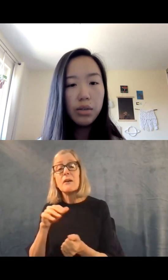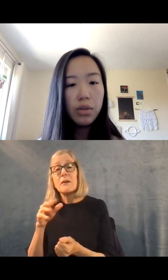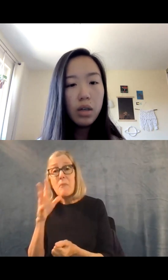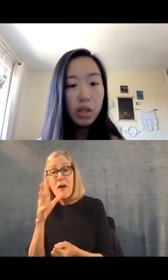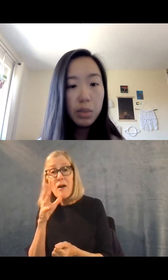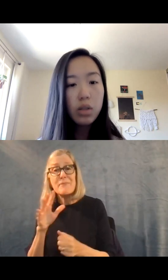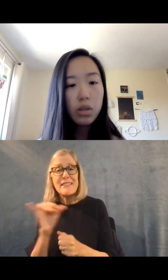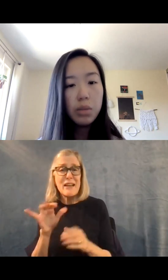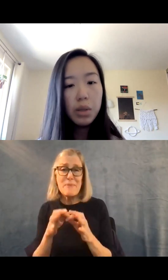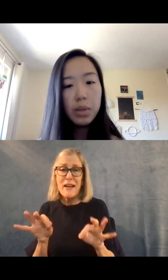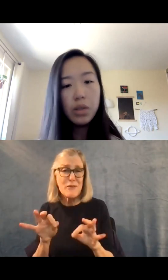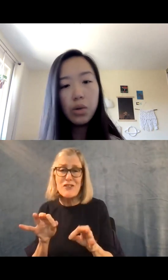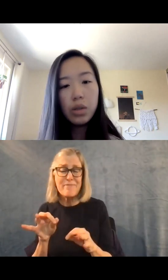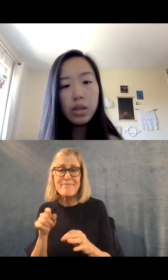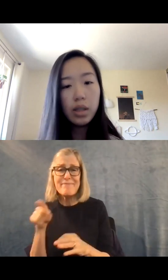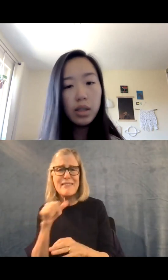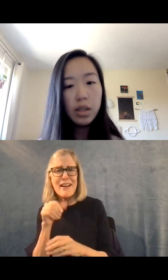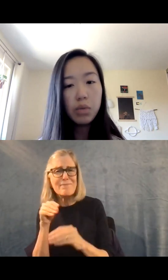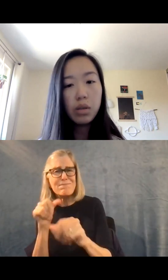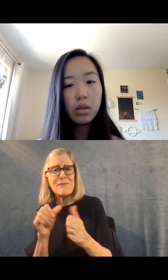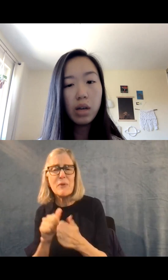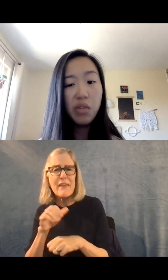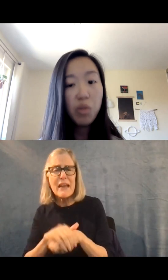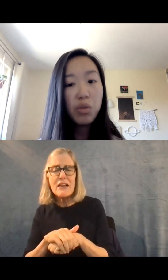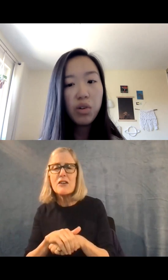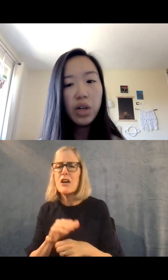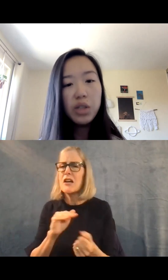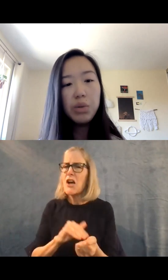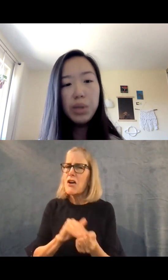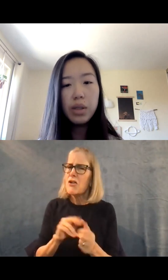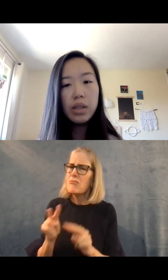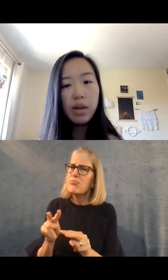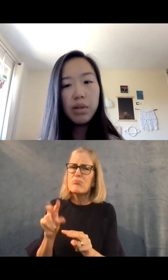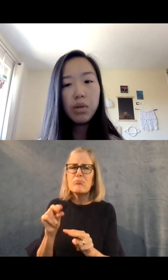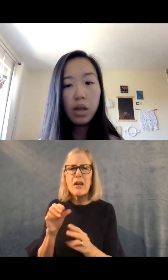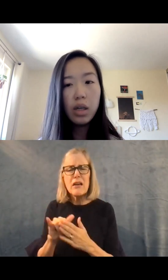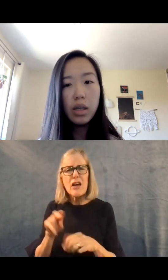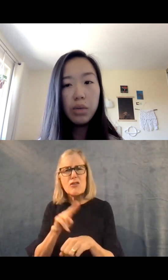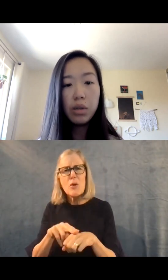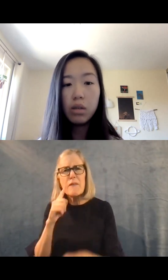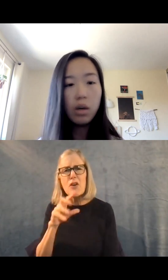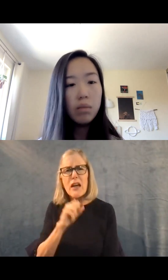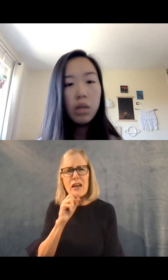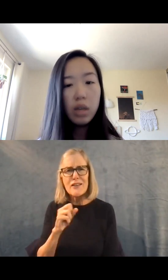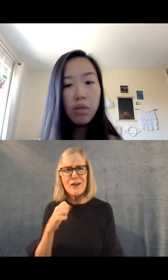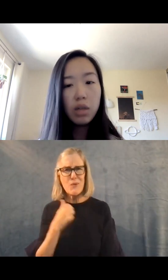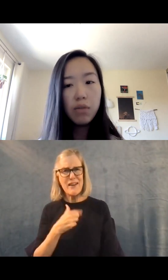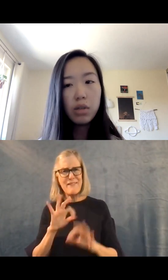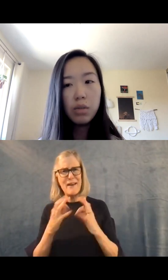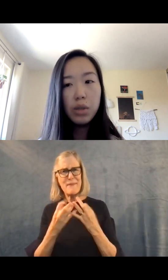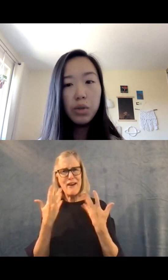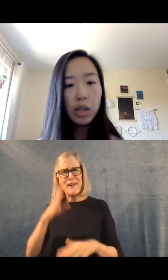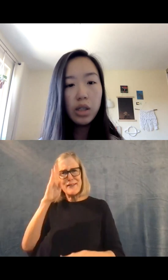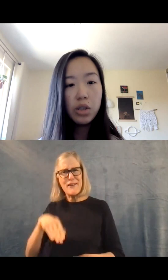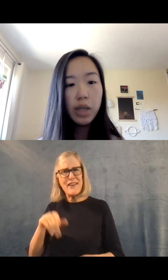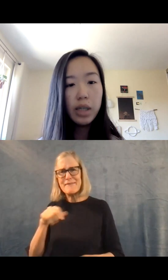kind of dismissed her symptoms and told us that these things were kind of normal for her age, when we knew that they definitely were not. And that we were definitely looking for